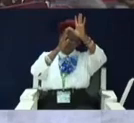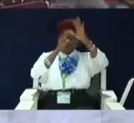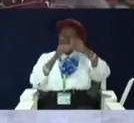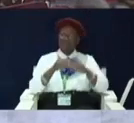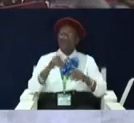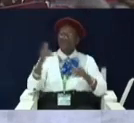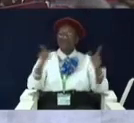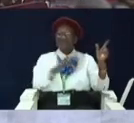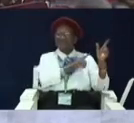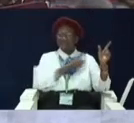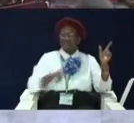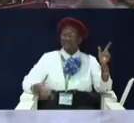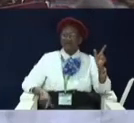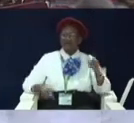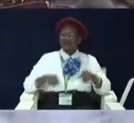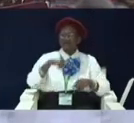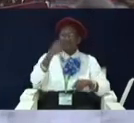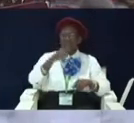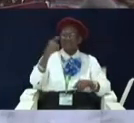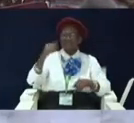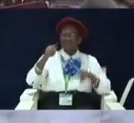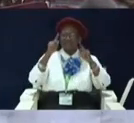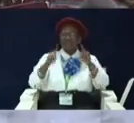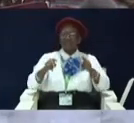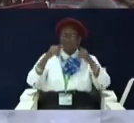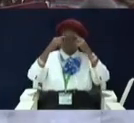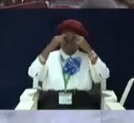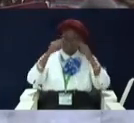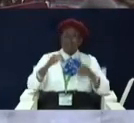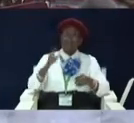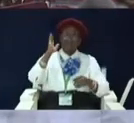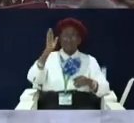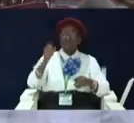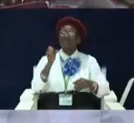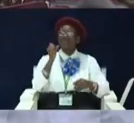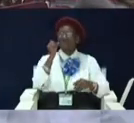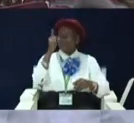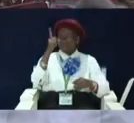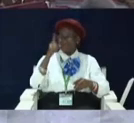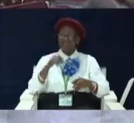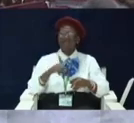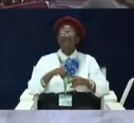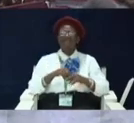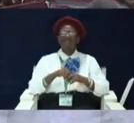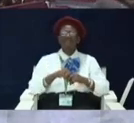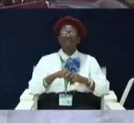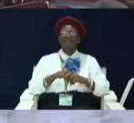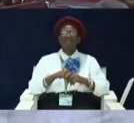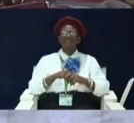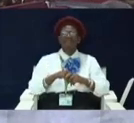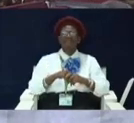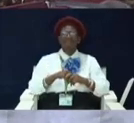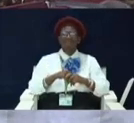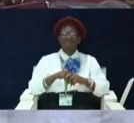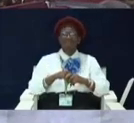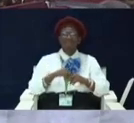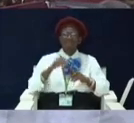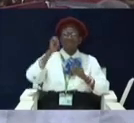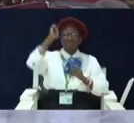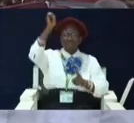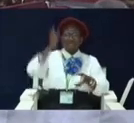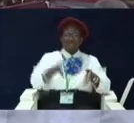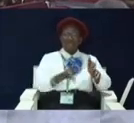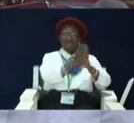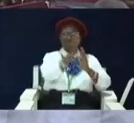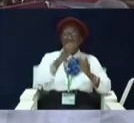The Lord said the fellow concerned we understand. We any tea ambassador, you pay you. He asked me to tell